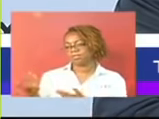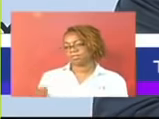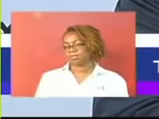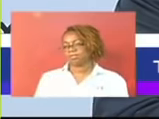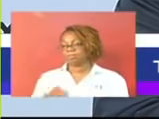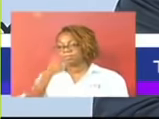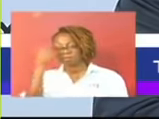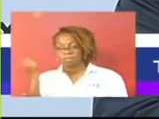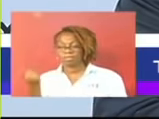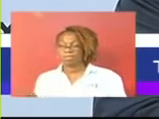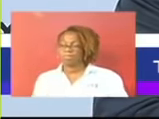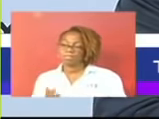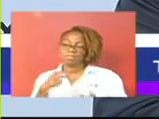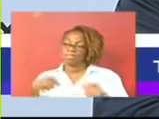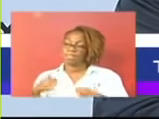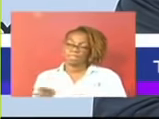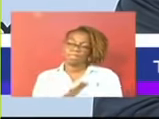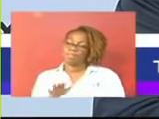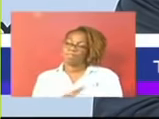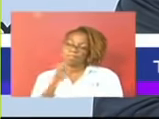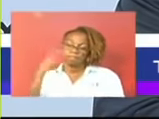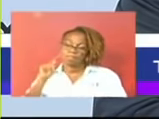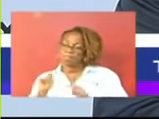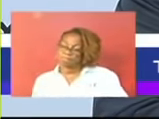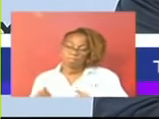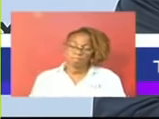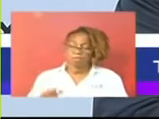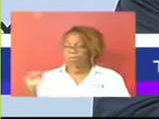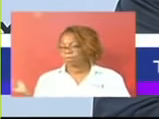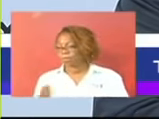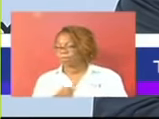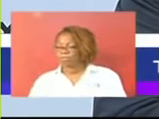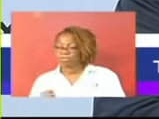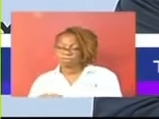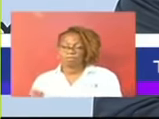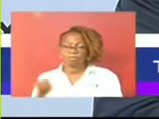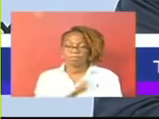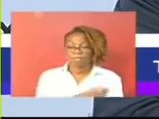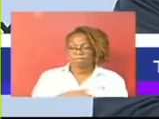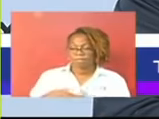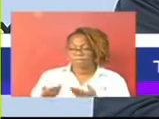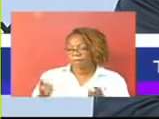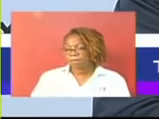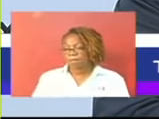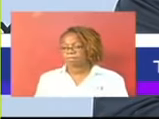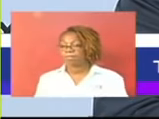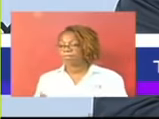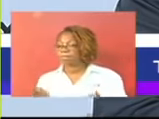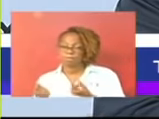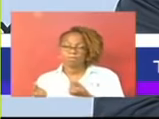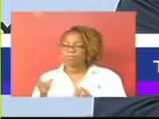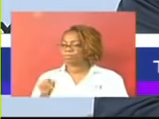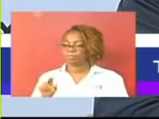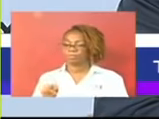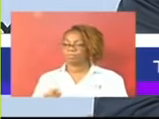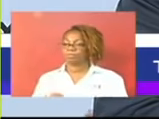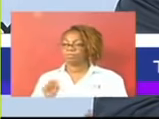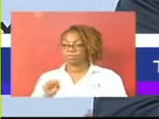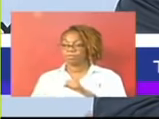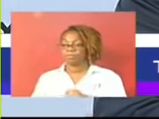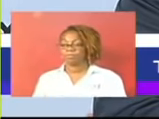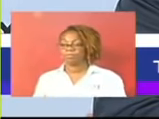resources don't really exist to do that in the same controlled manner as in a trial, and therefore data that comes out of that may be partial